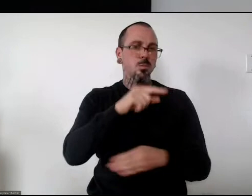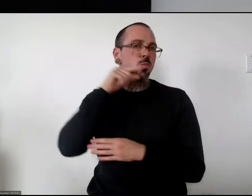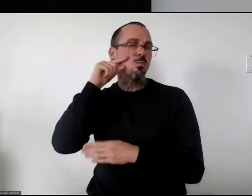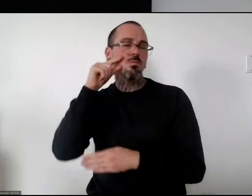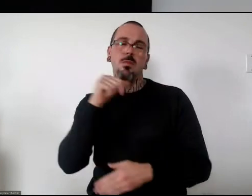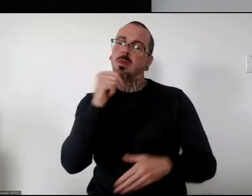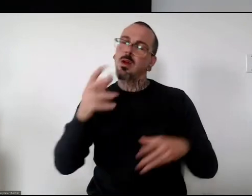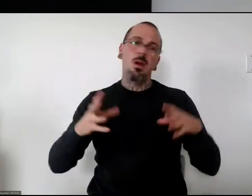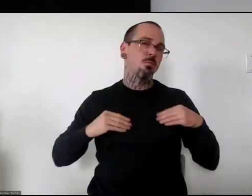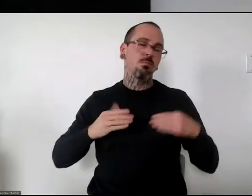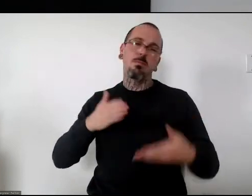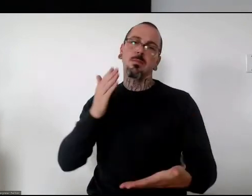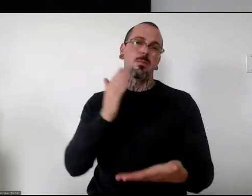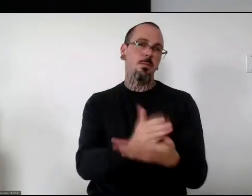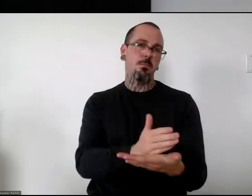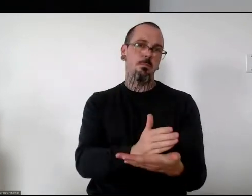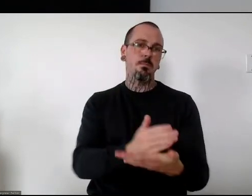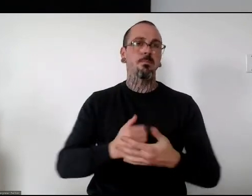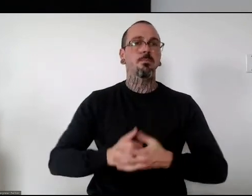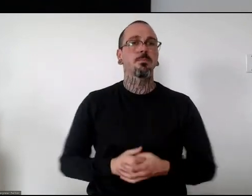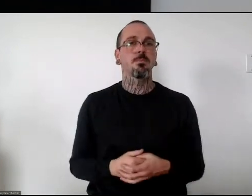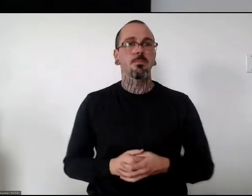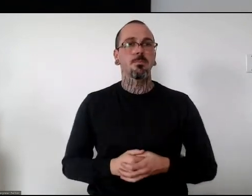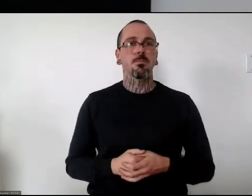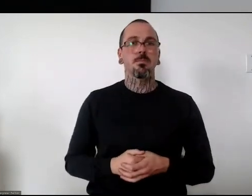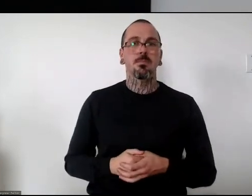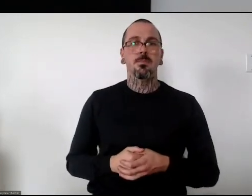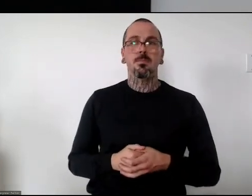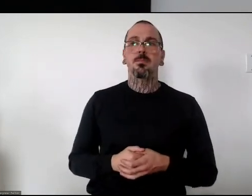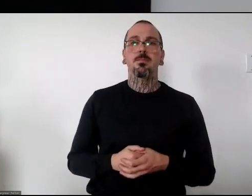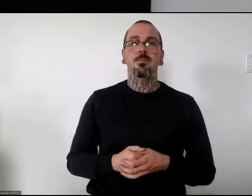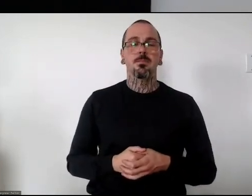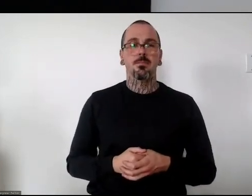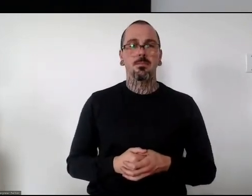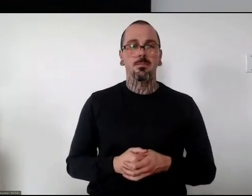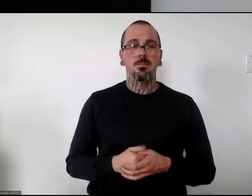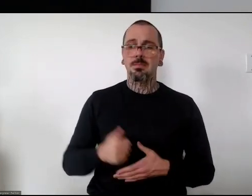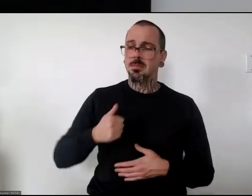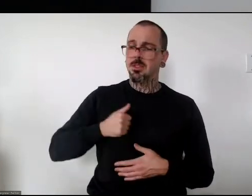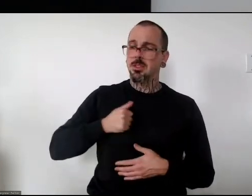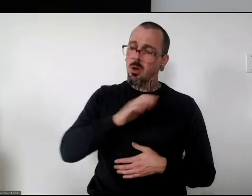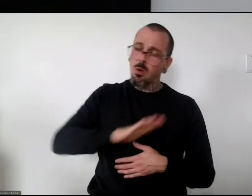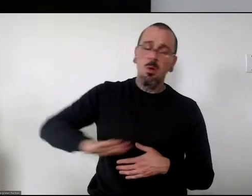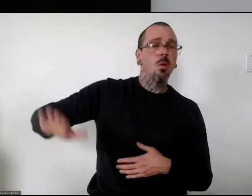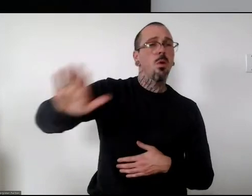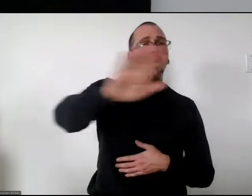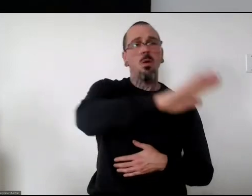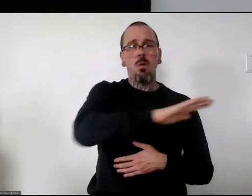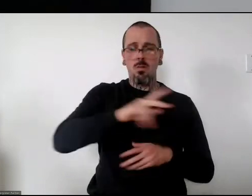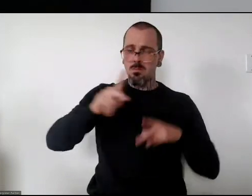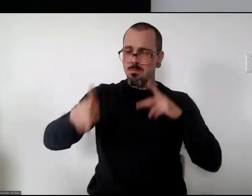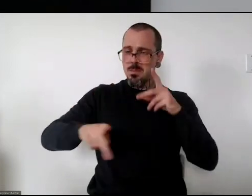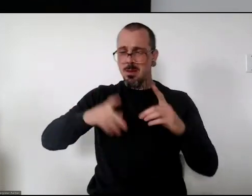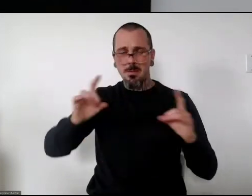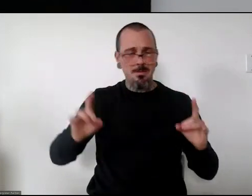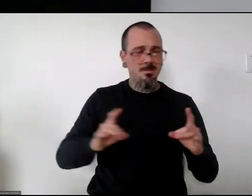Creator, Canada and people all around the world are facing unacceptable violence and